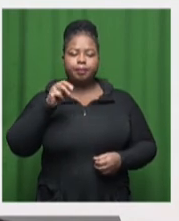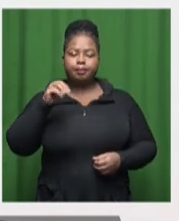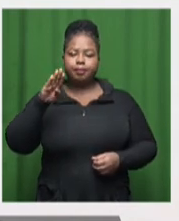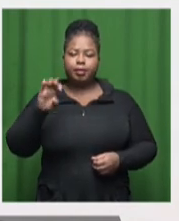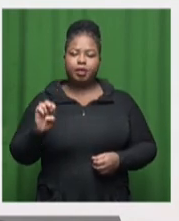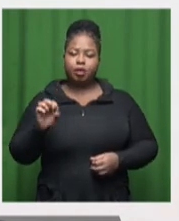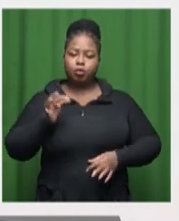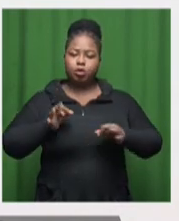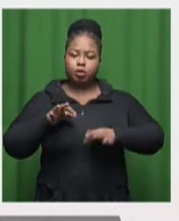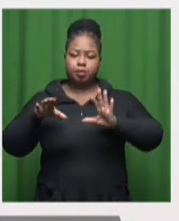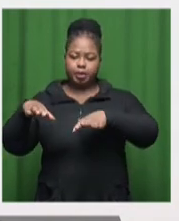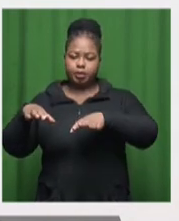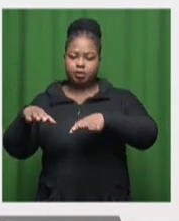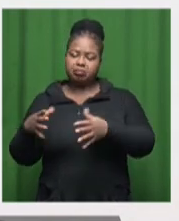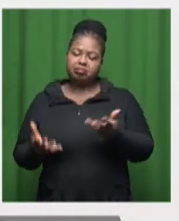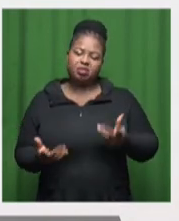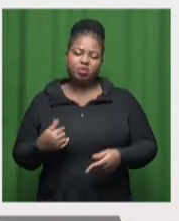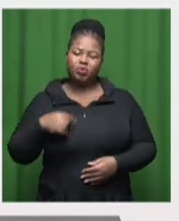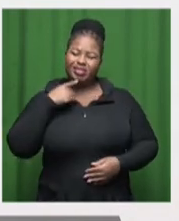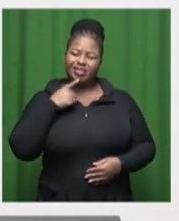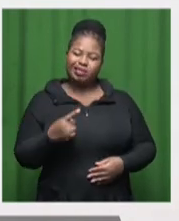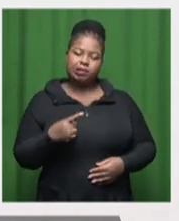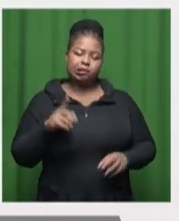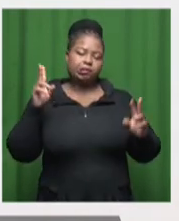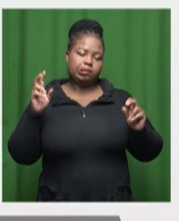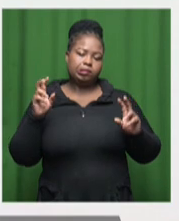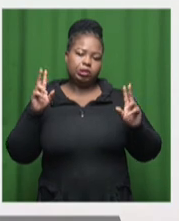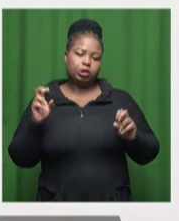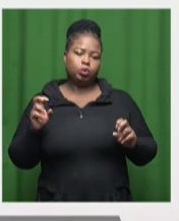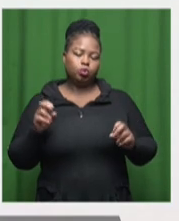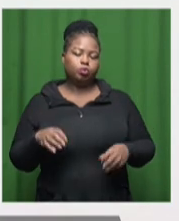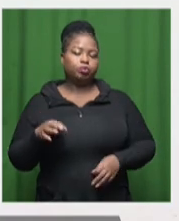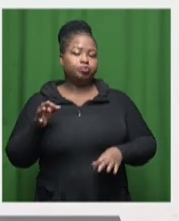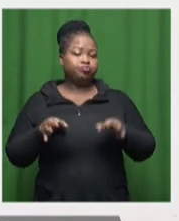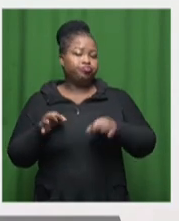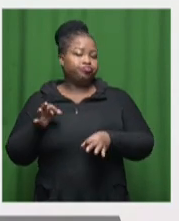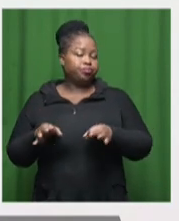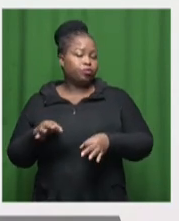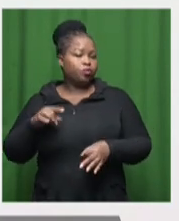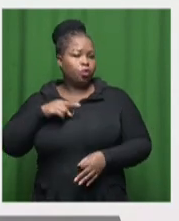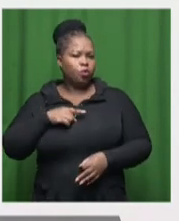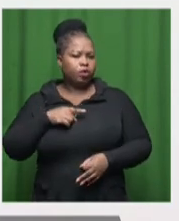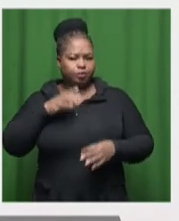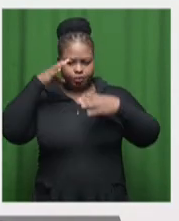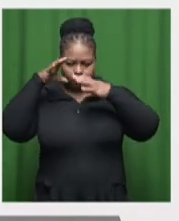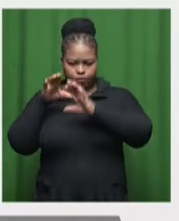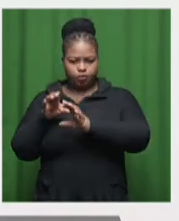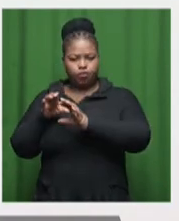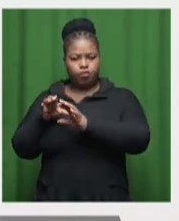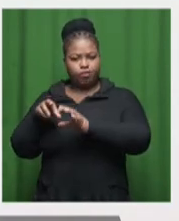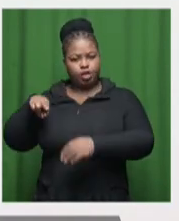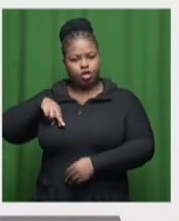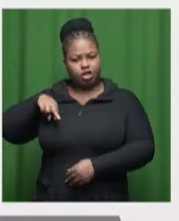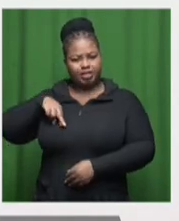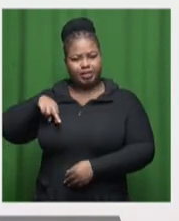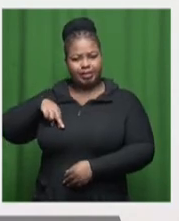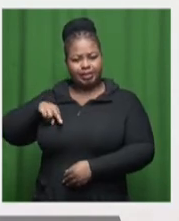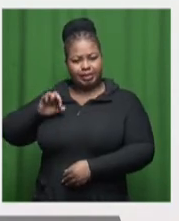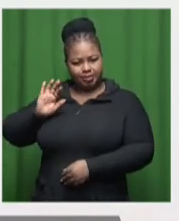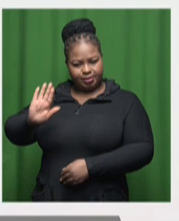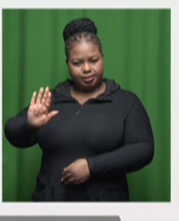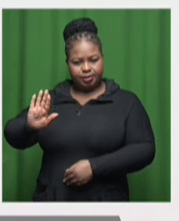party. In this case, one could say it's an issue-based party, whereby it is actually focusing mostly at the religious aspect,